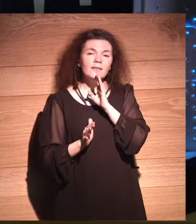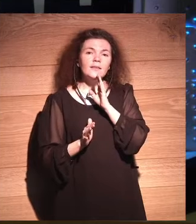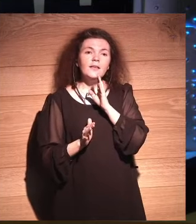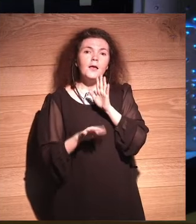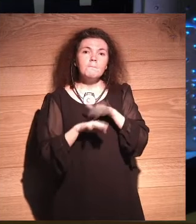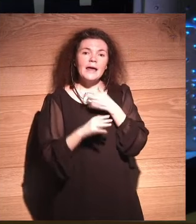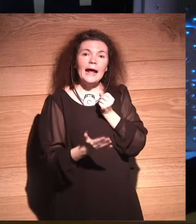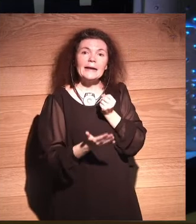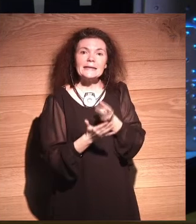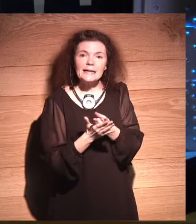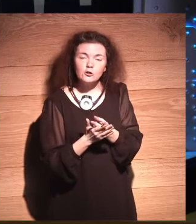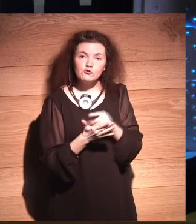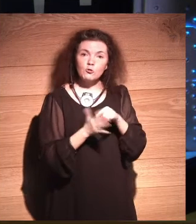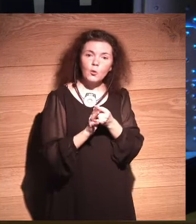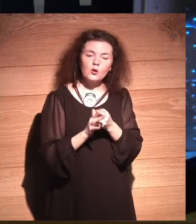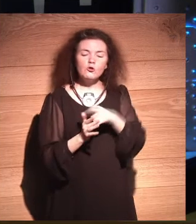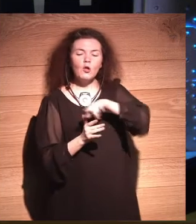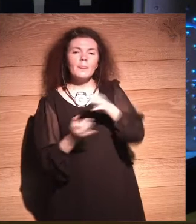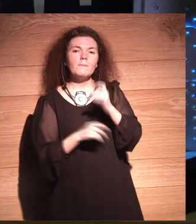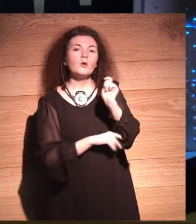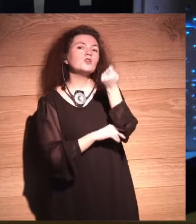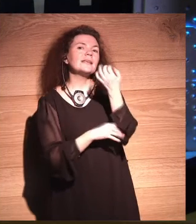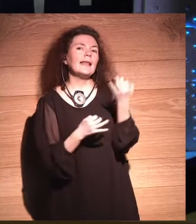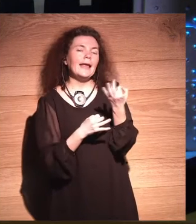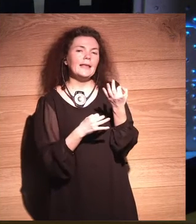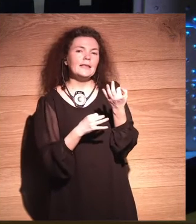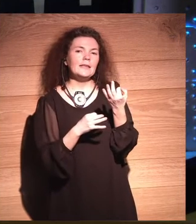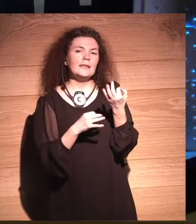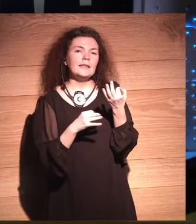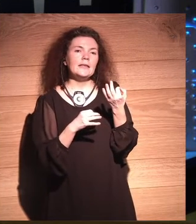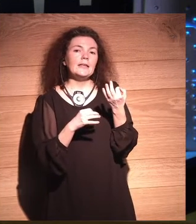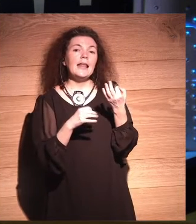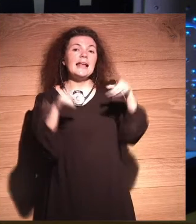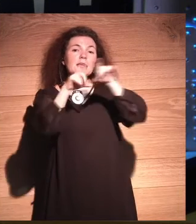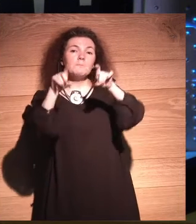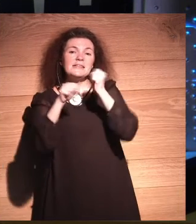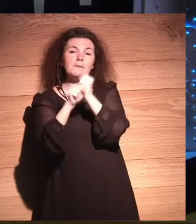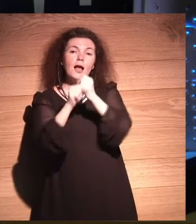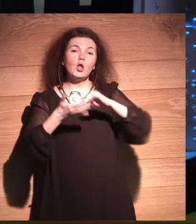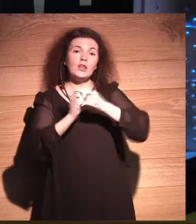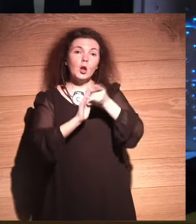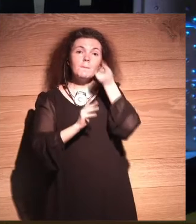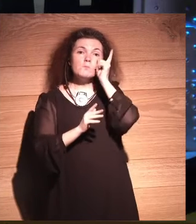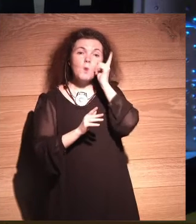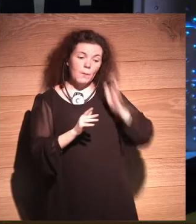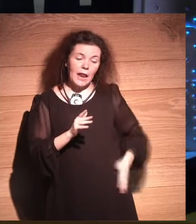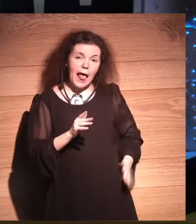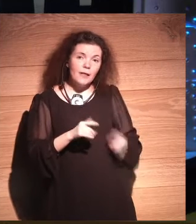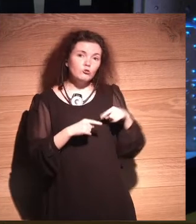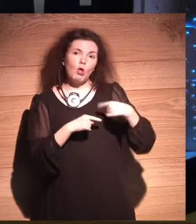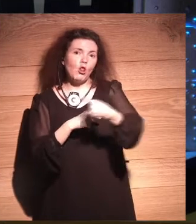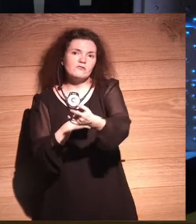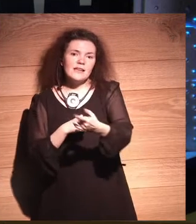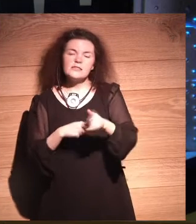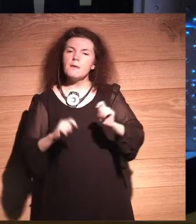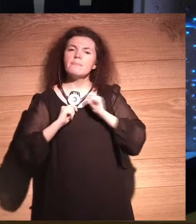the technologies we hold in our pocket that we use every day, who would tell us that they have better answers, that they